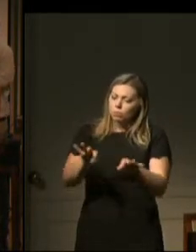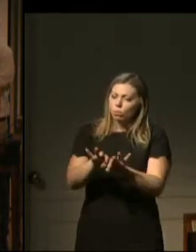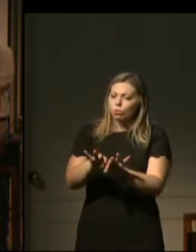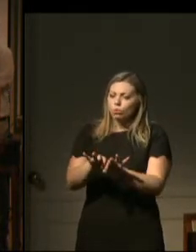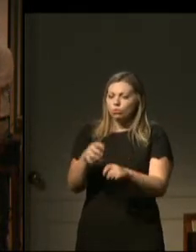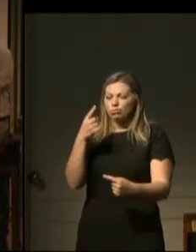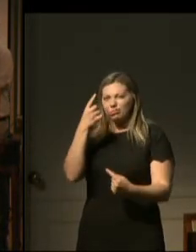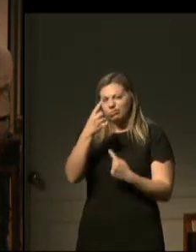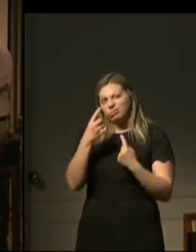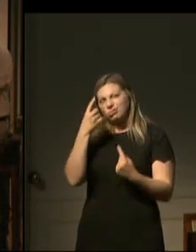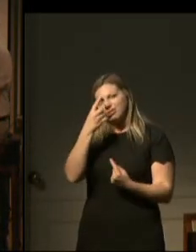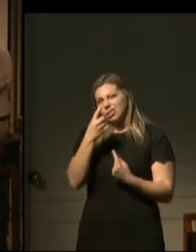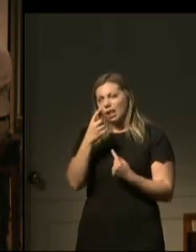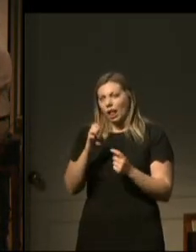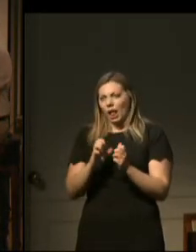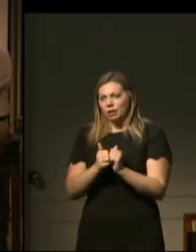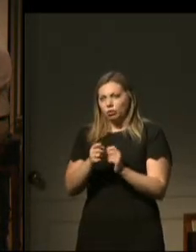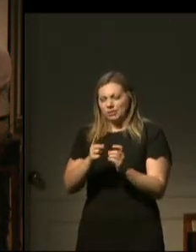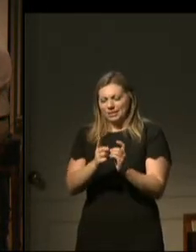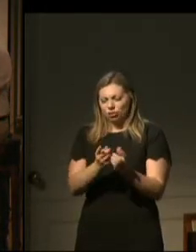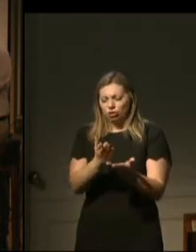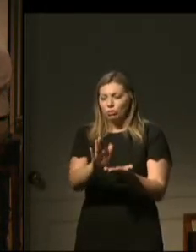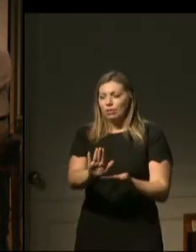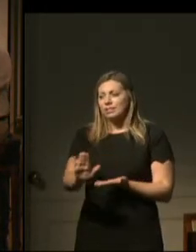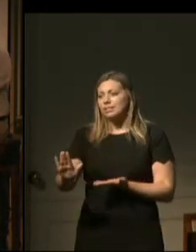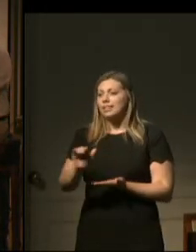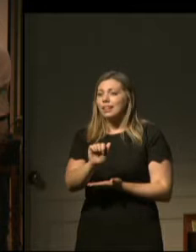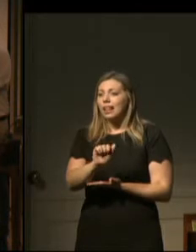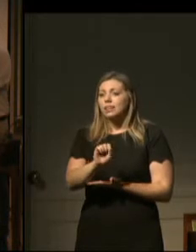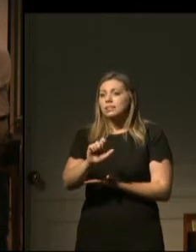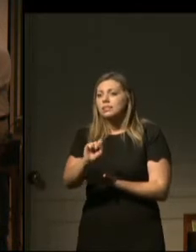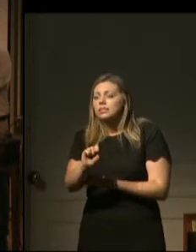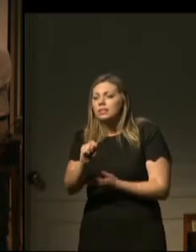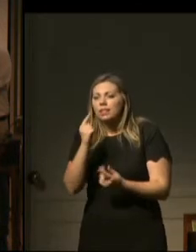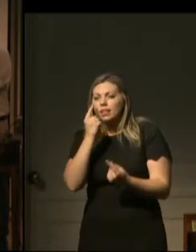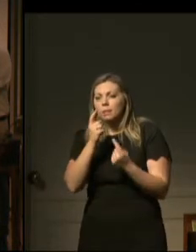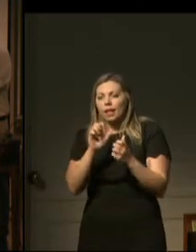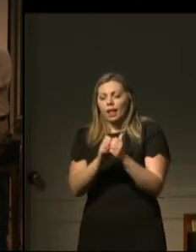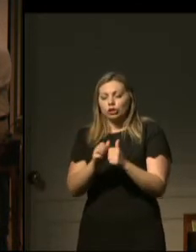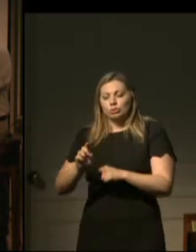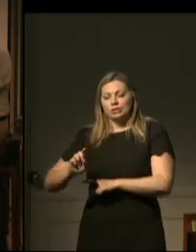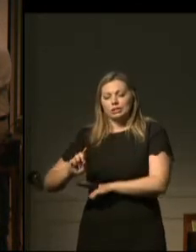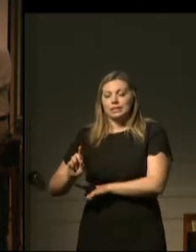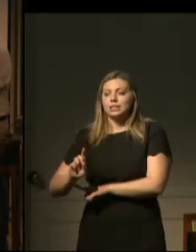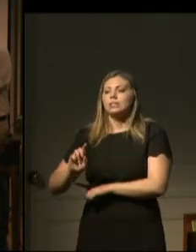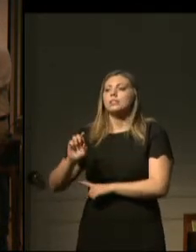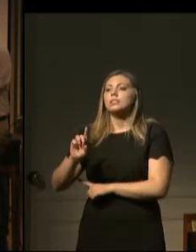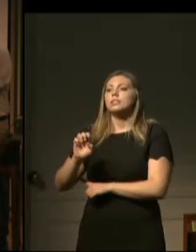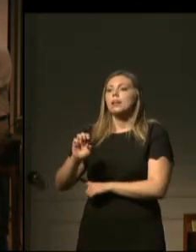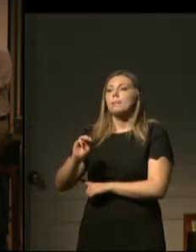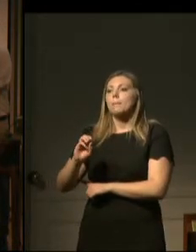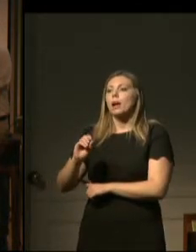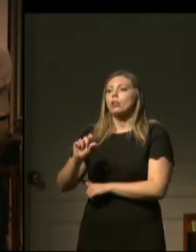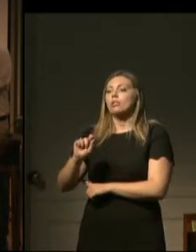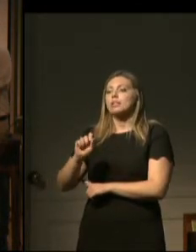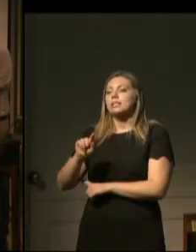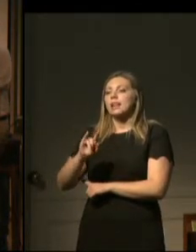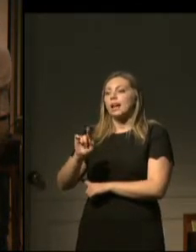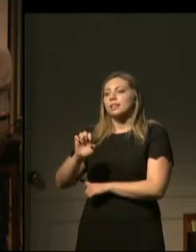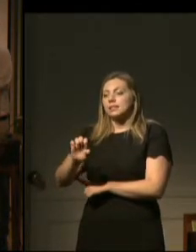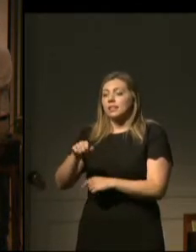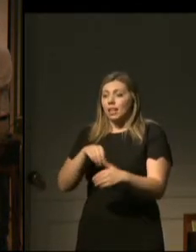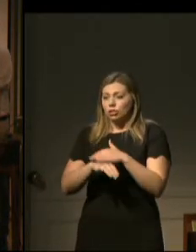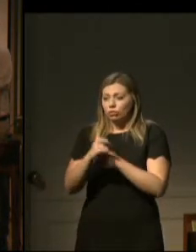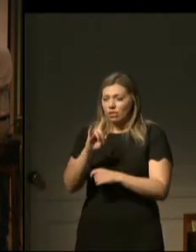about how you're going to digitize your assets, that you're thinking about how you do democratize access to it, and how you provide some guidelines and